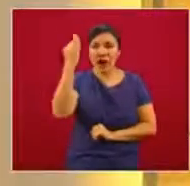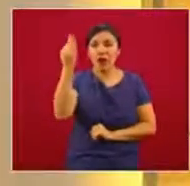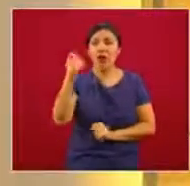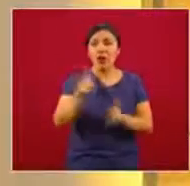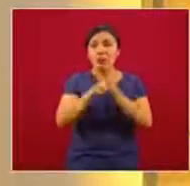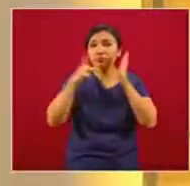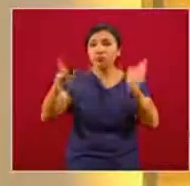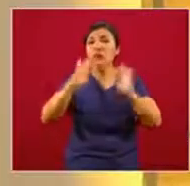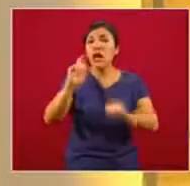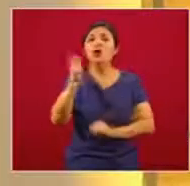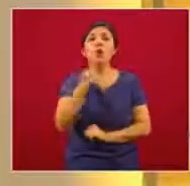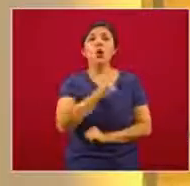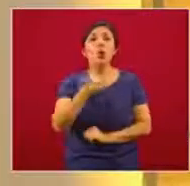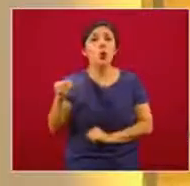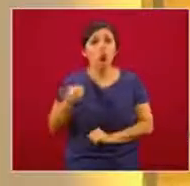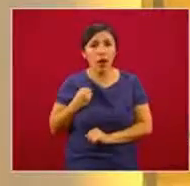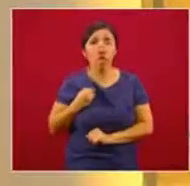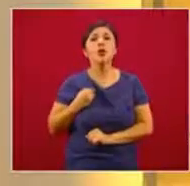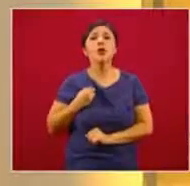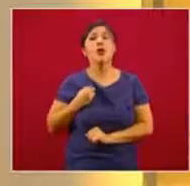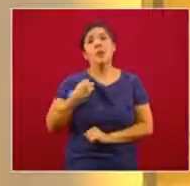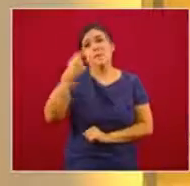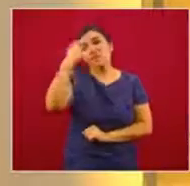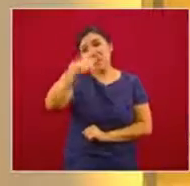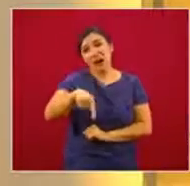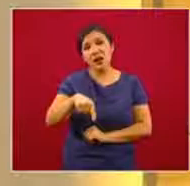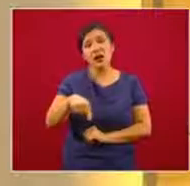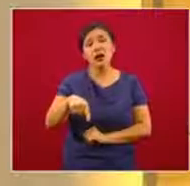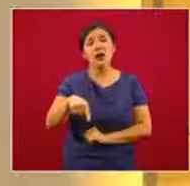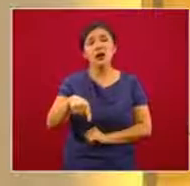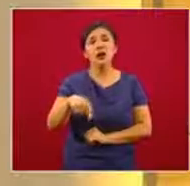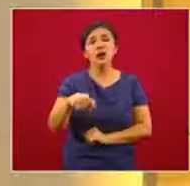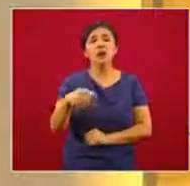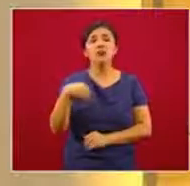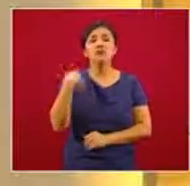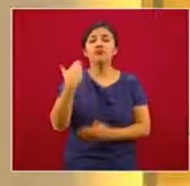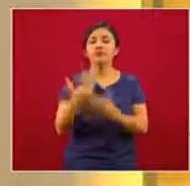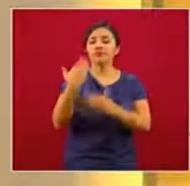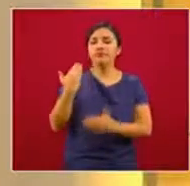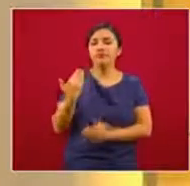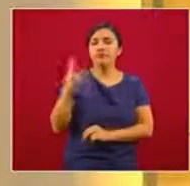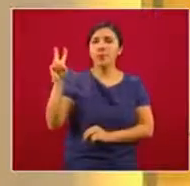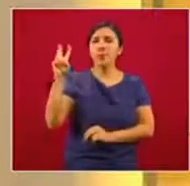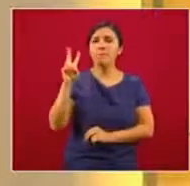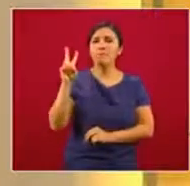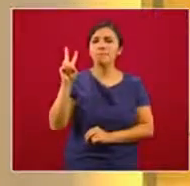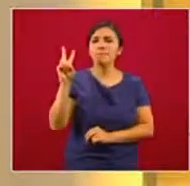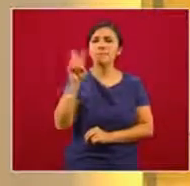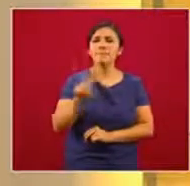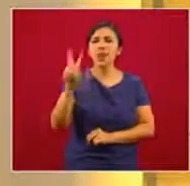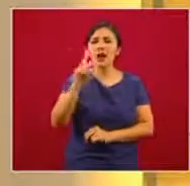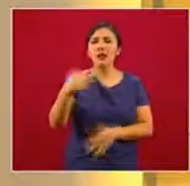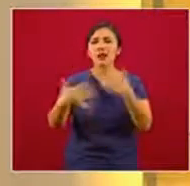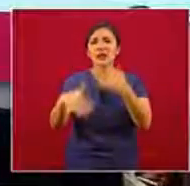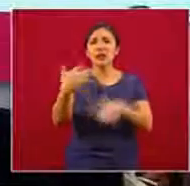the federal authorities that have been published and that are